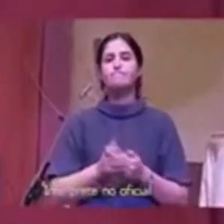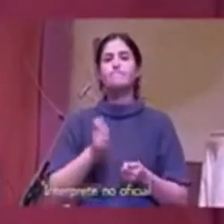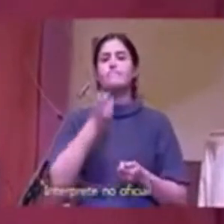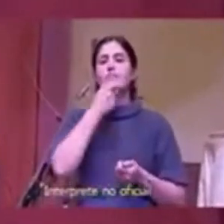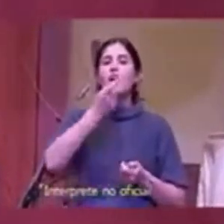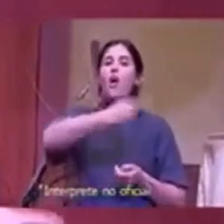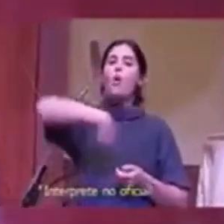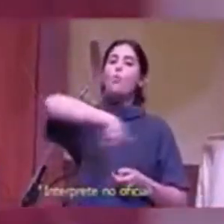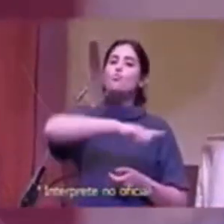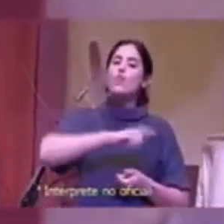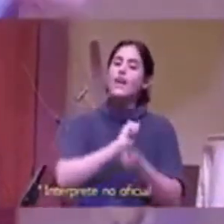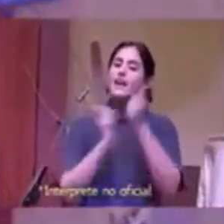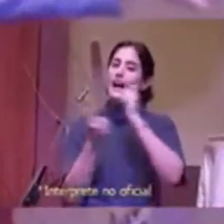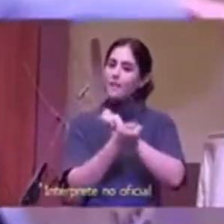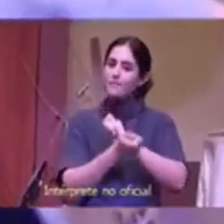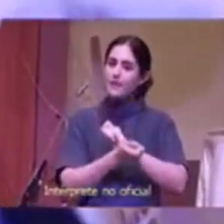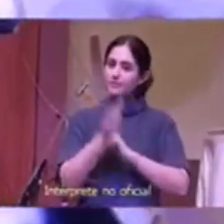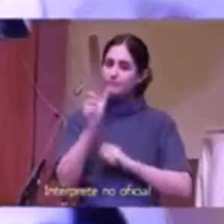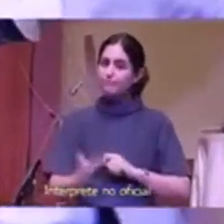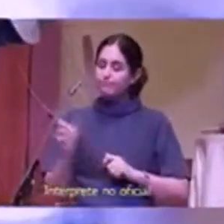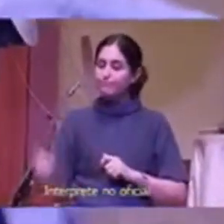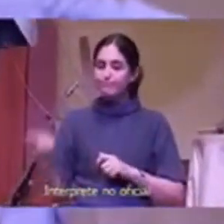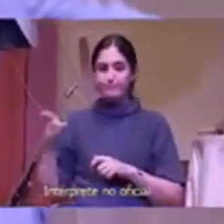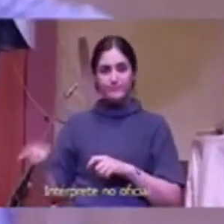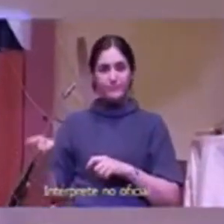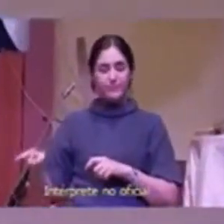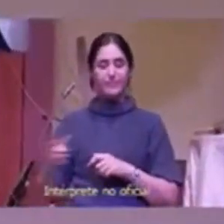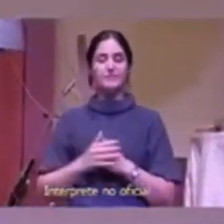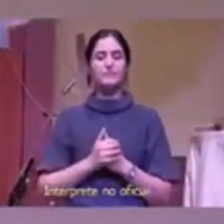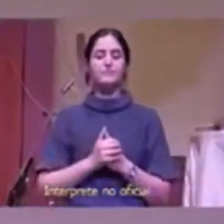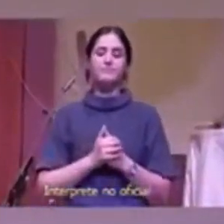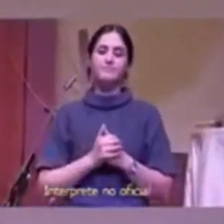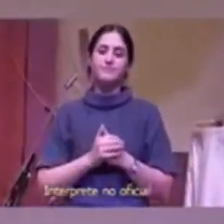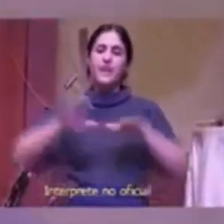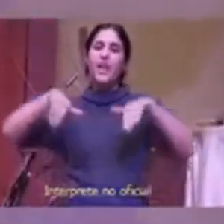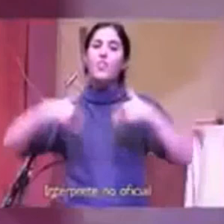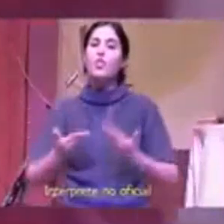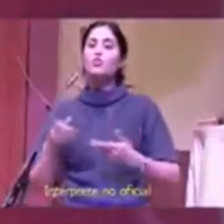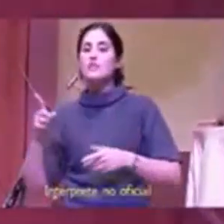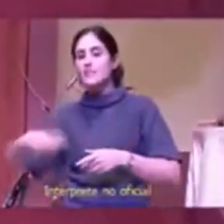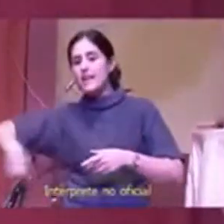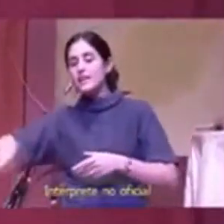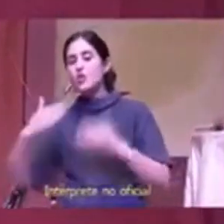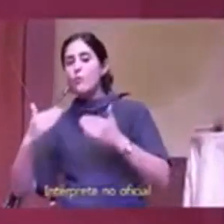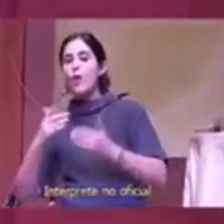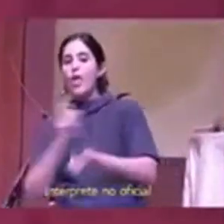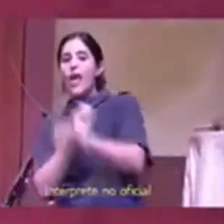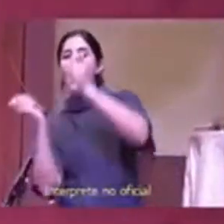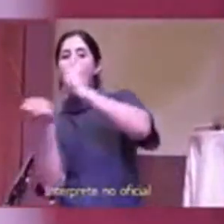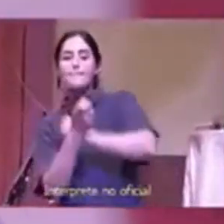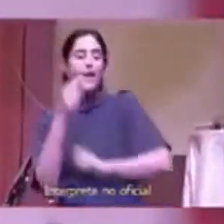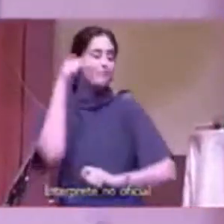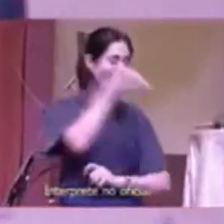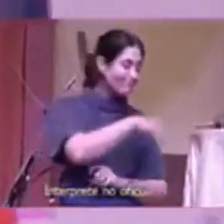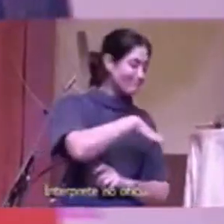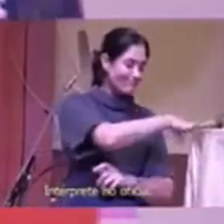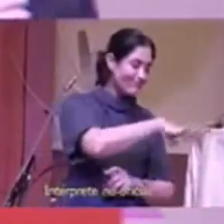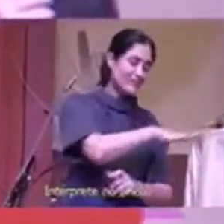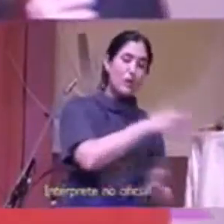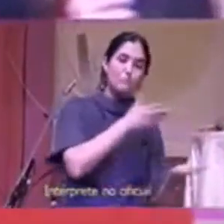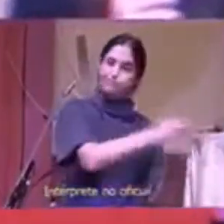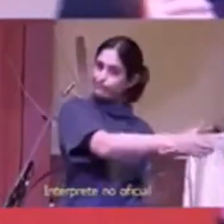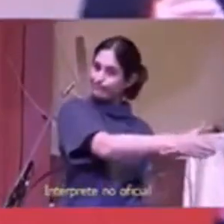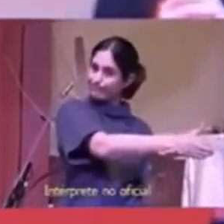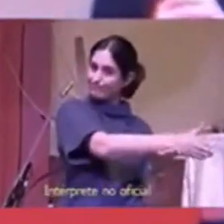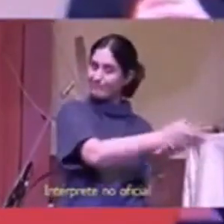aula. And it will flow down river to these people. Y va a caer, va a ir con la corriente del río y va a llegar hasta esa gente. Would you